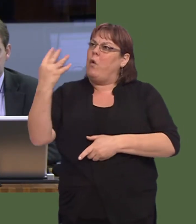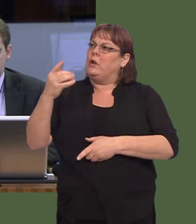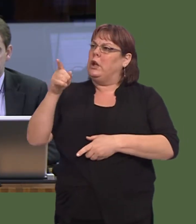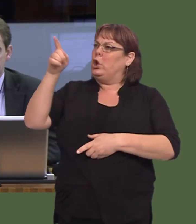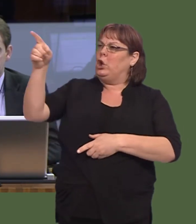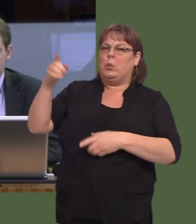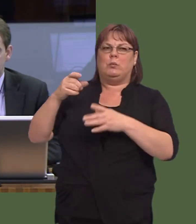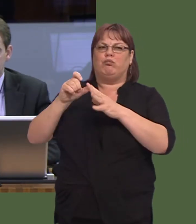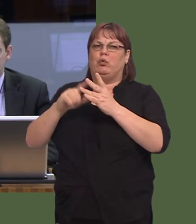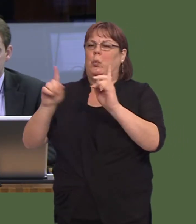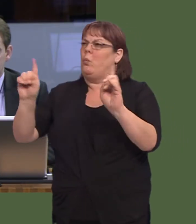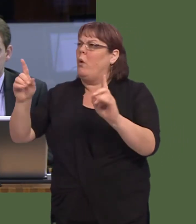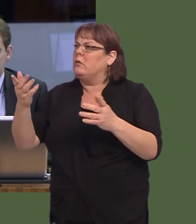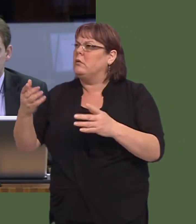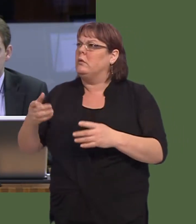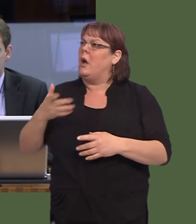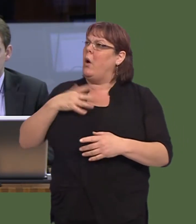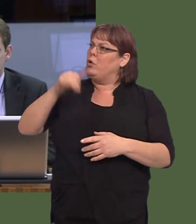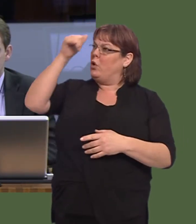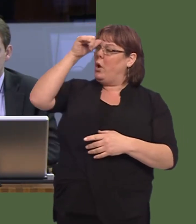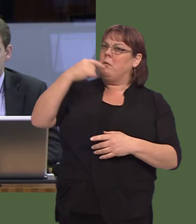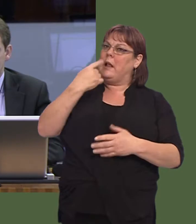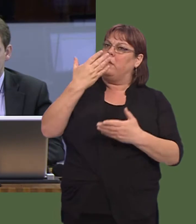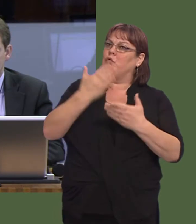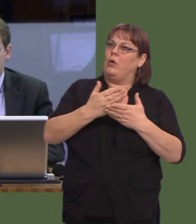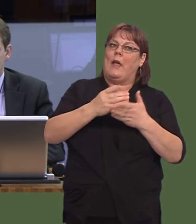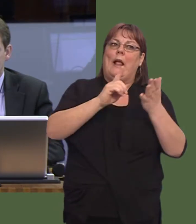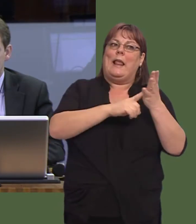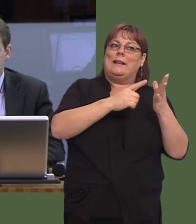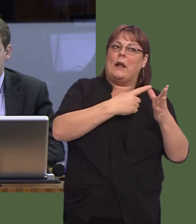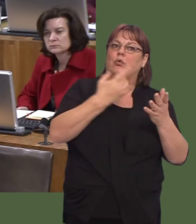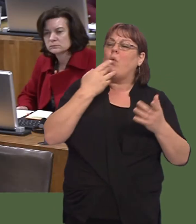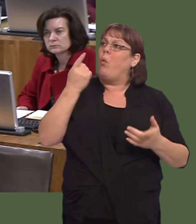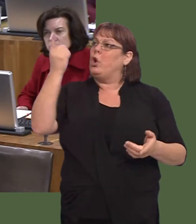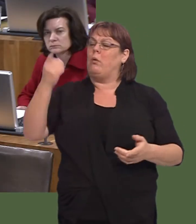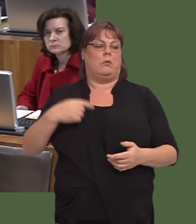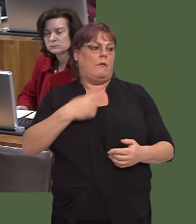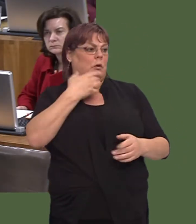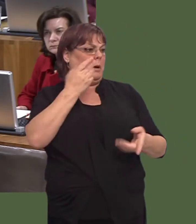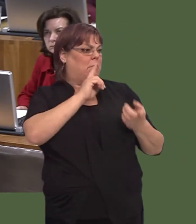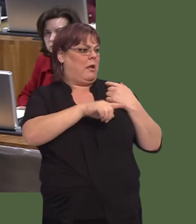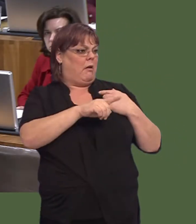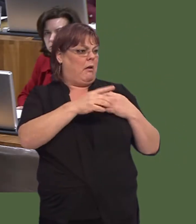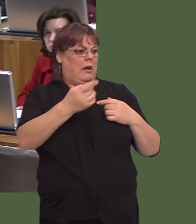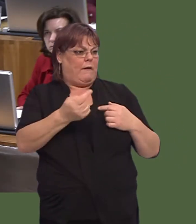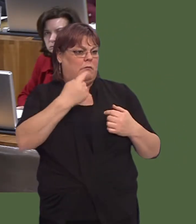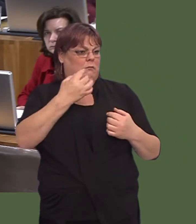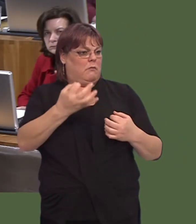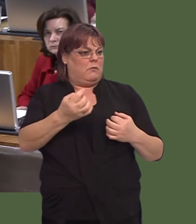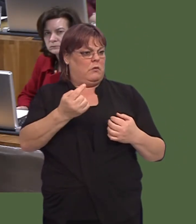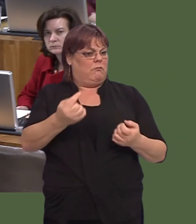taken by you. So can you clear up who is telling the truth, Leighton Andrews or yourself? I'll just answer your question. There were no allegations of